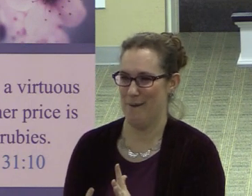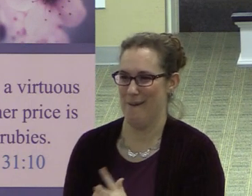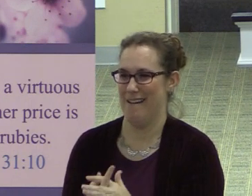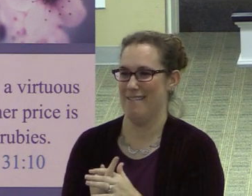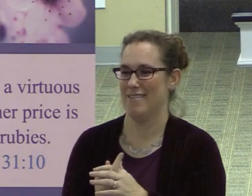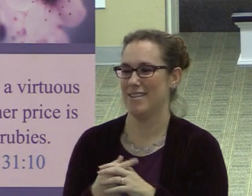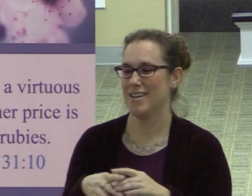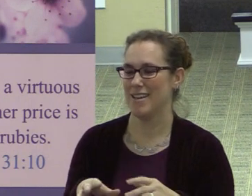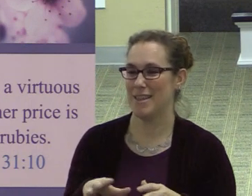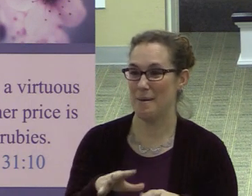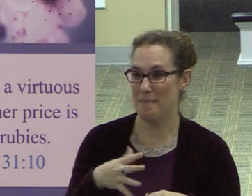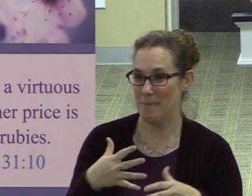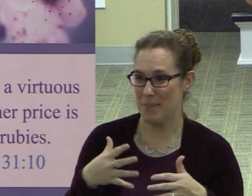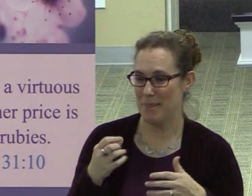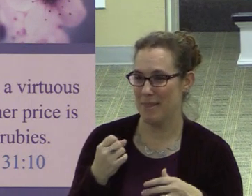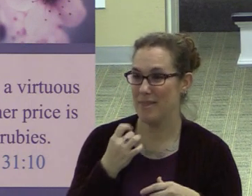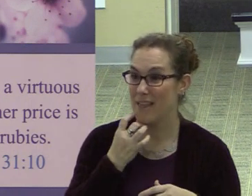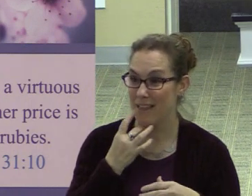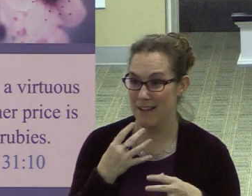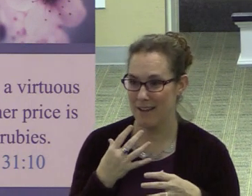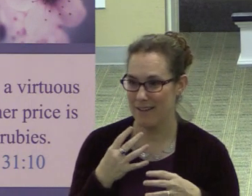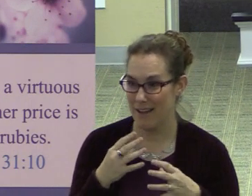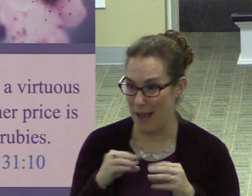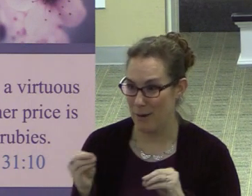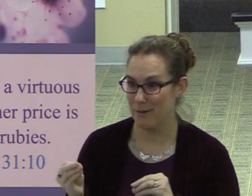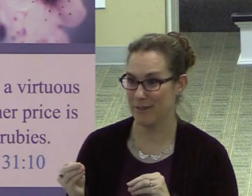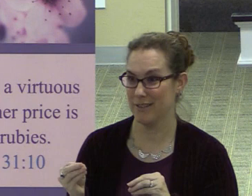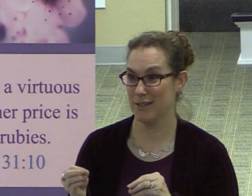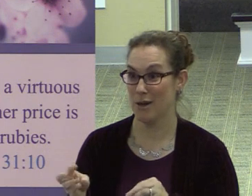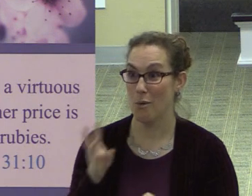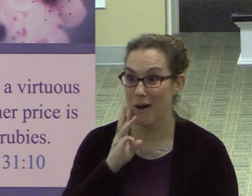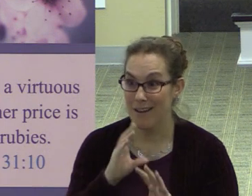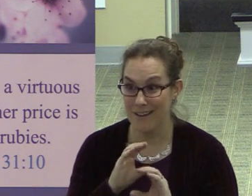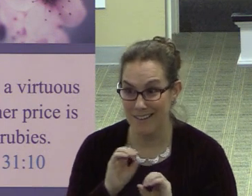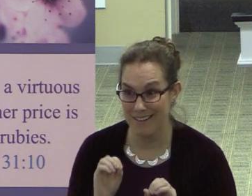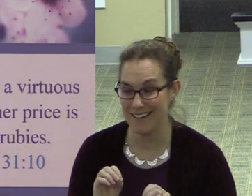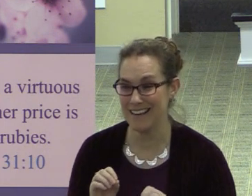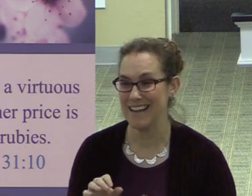out. We had no water. Again, from Cleveland, those are all big problems.